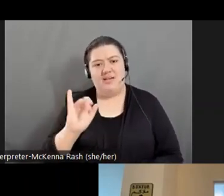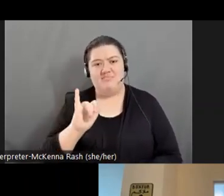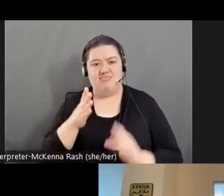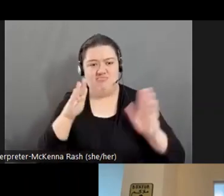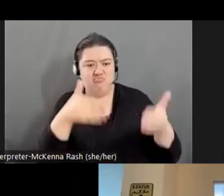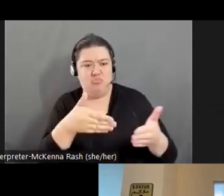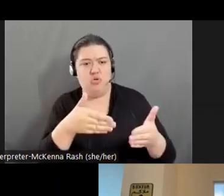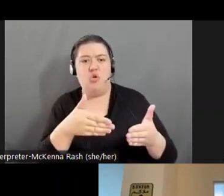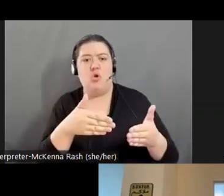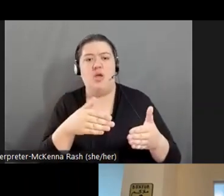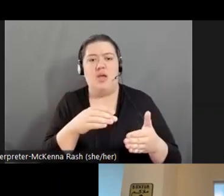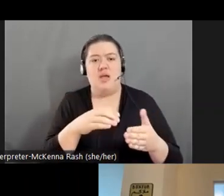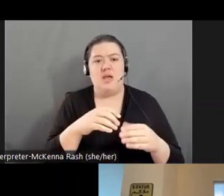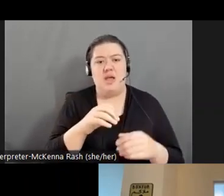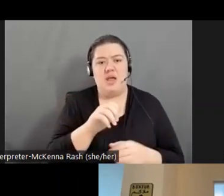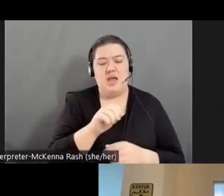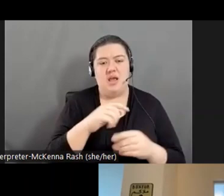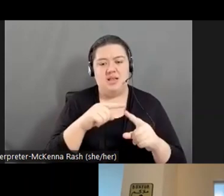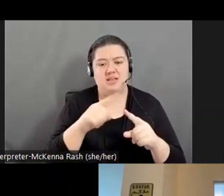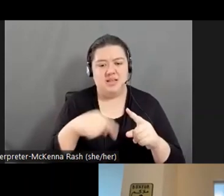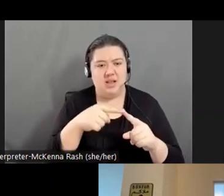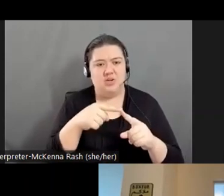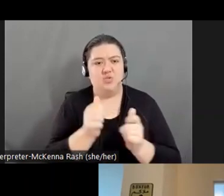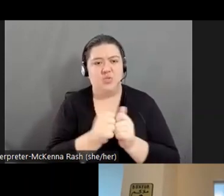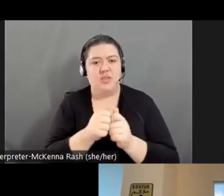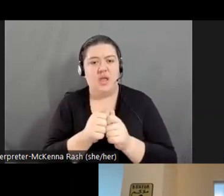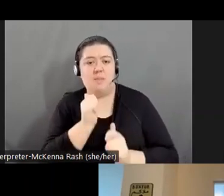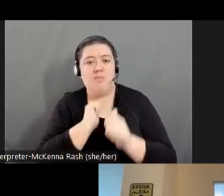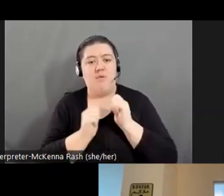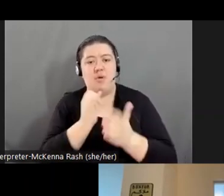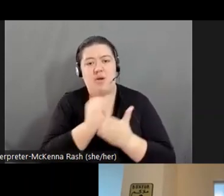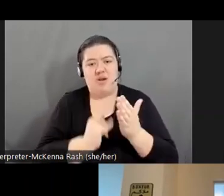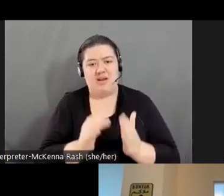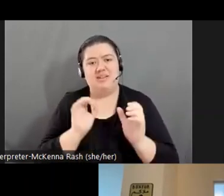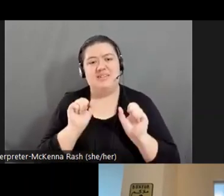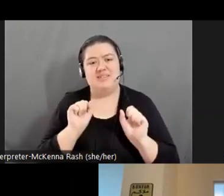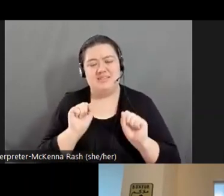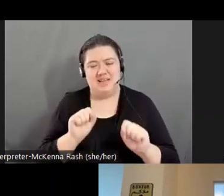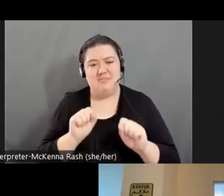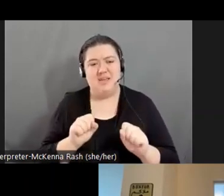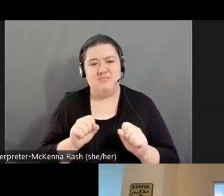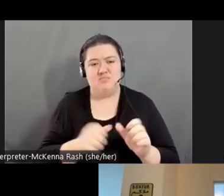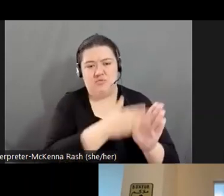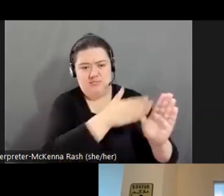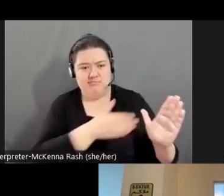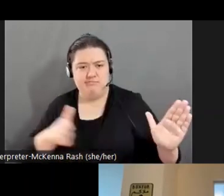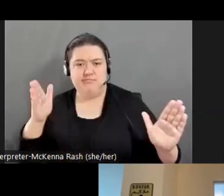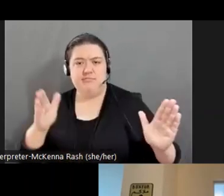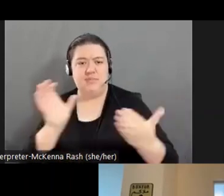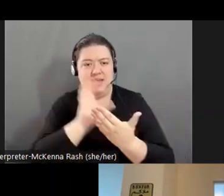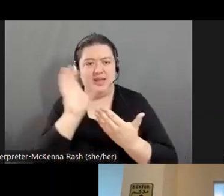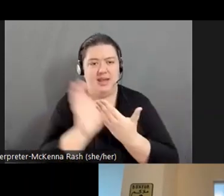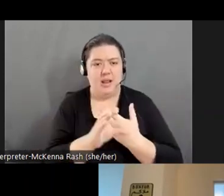some performing arts artists that are, could just be over a broad calendar period.